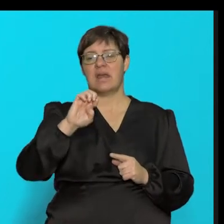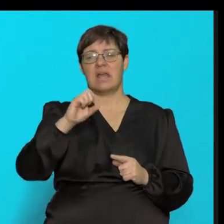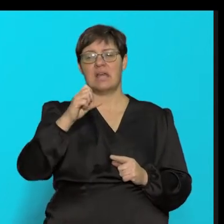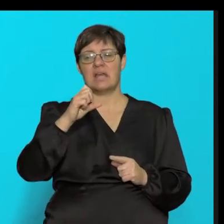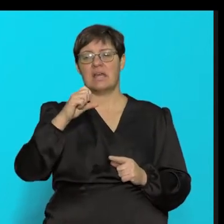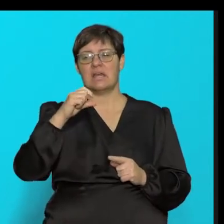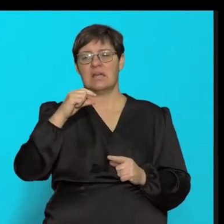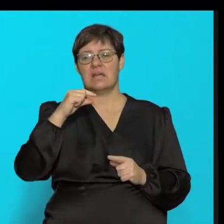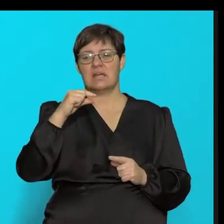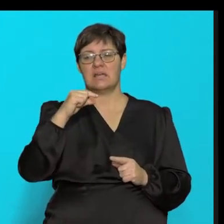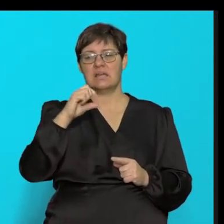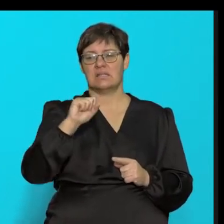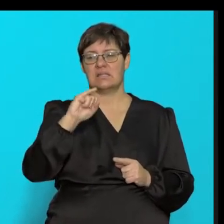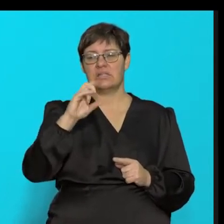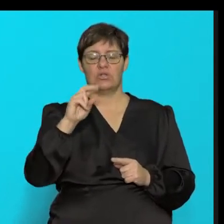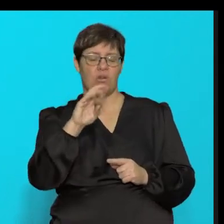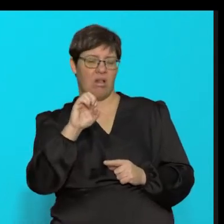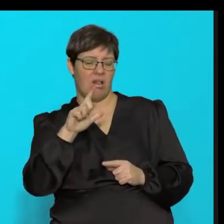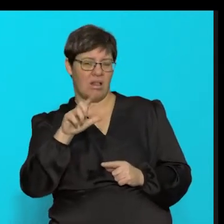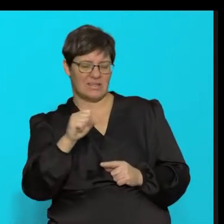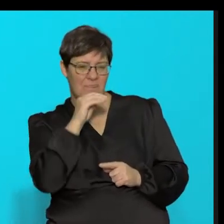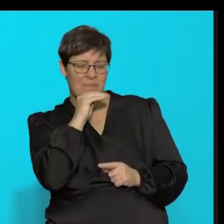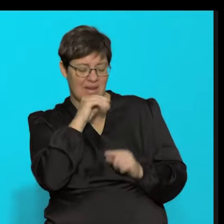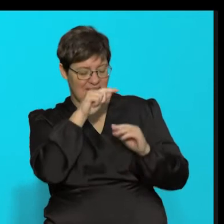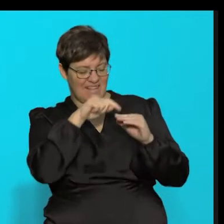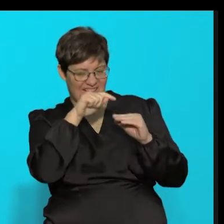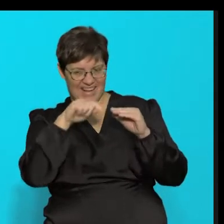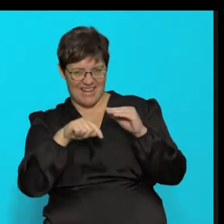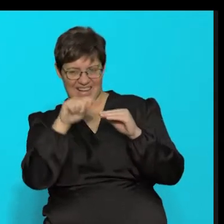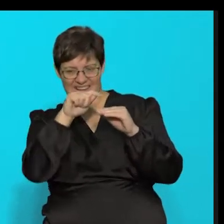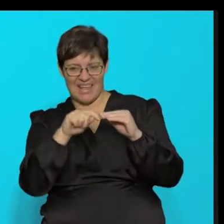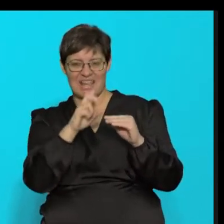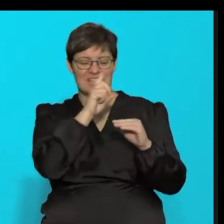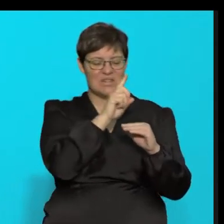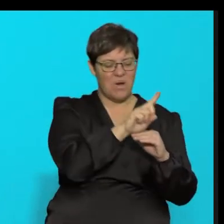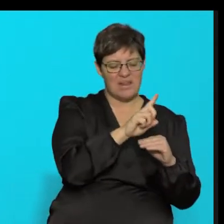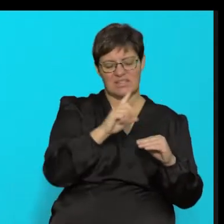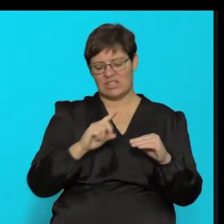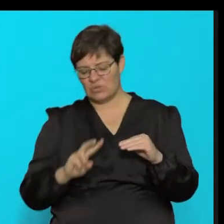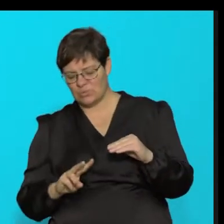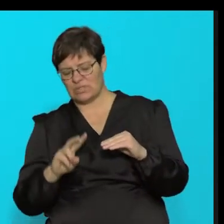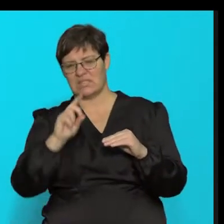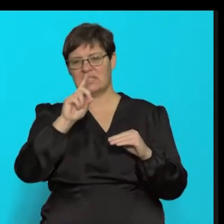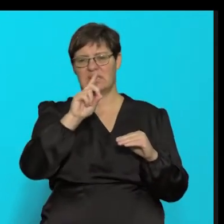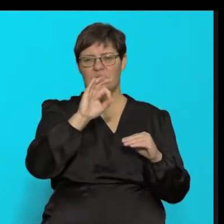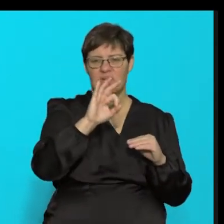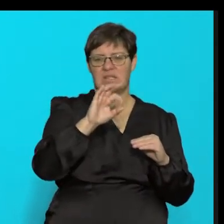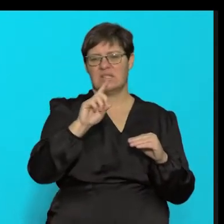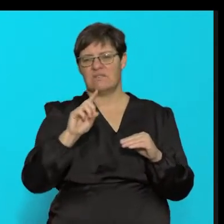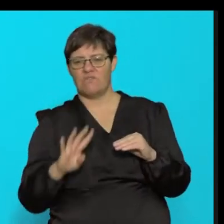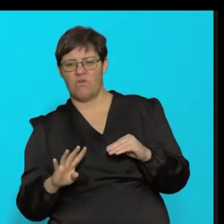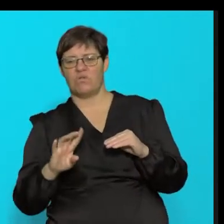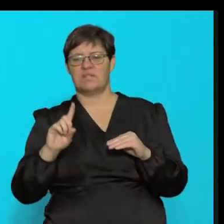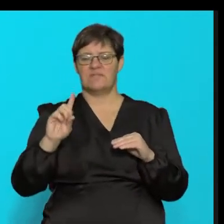residuals. You know, worry about that. So those deviations. So it implies that those d1, d2,